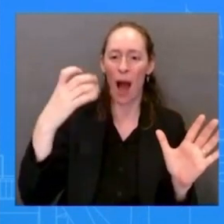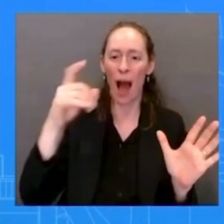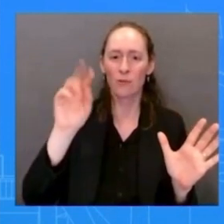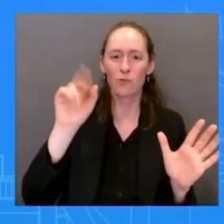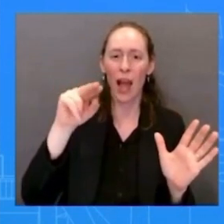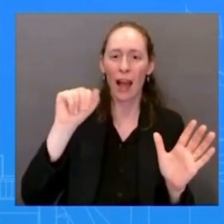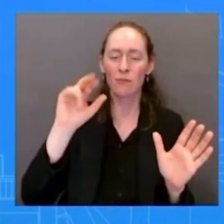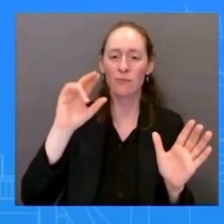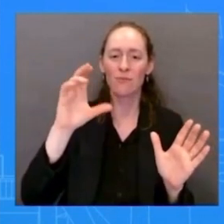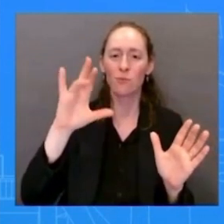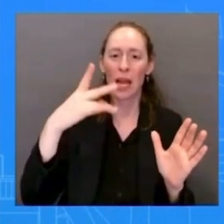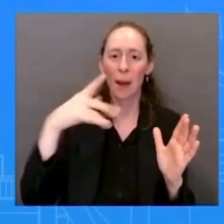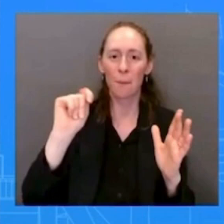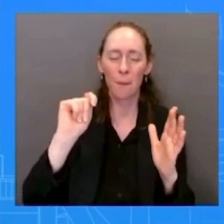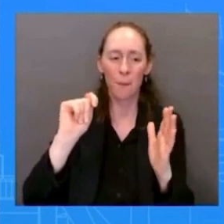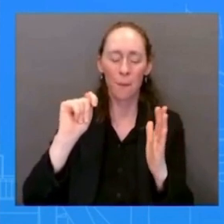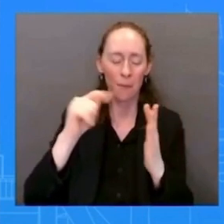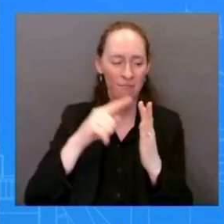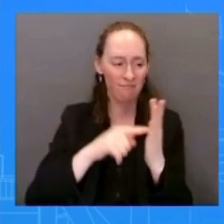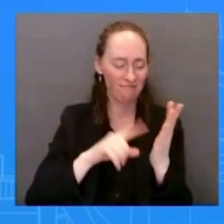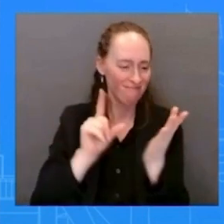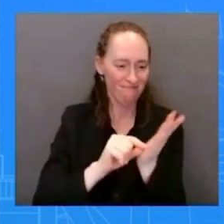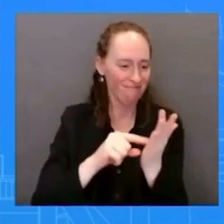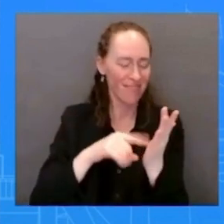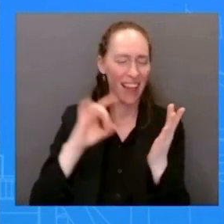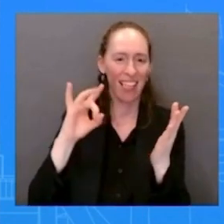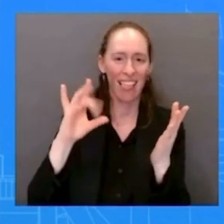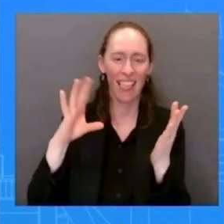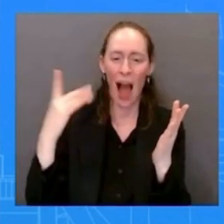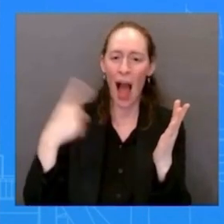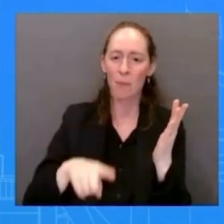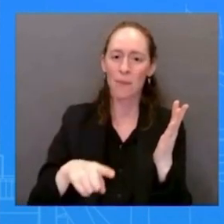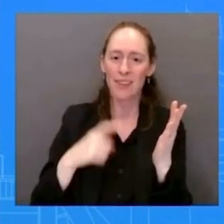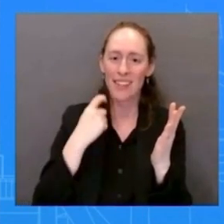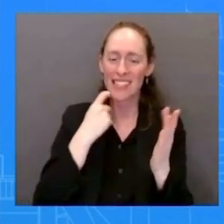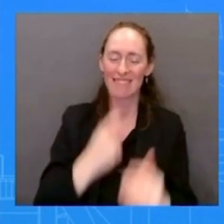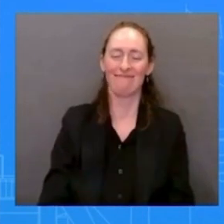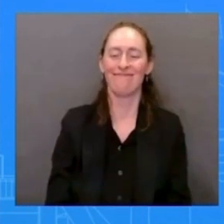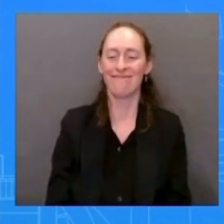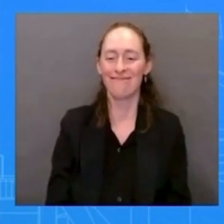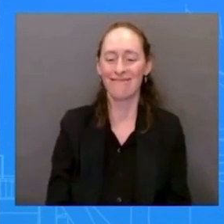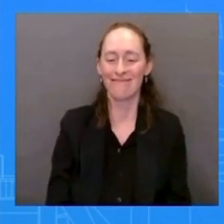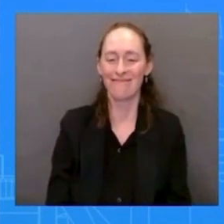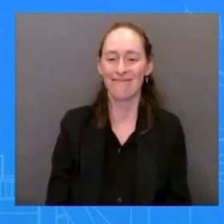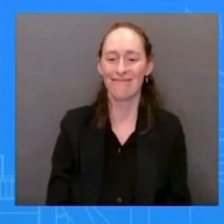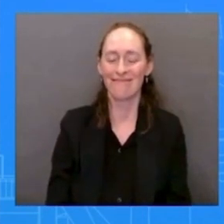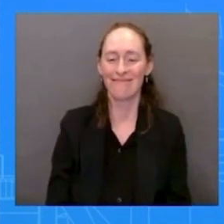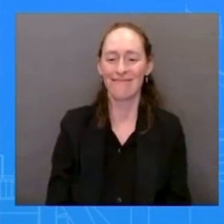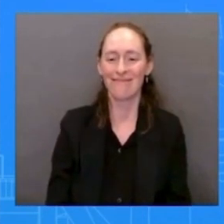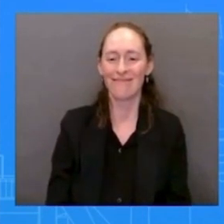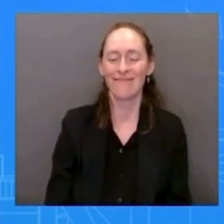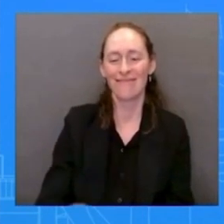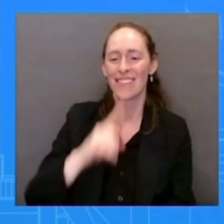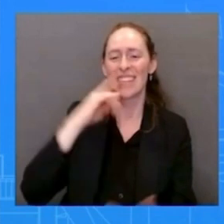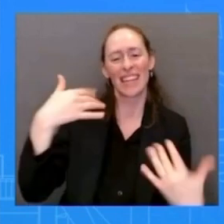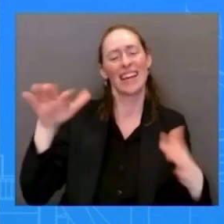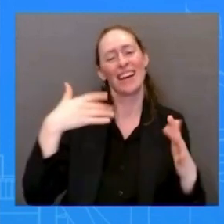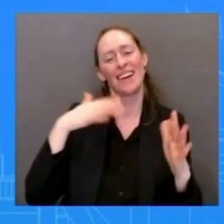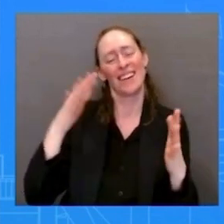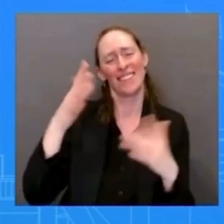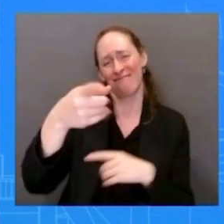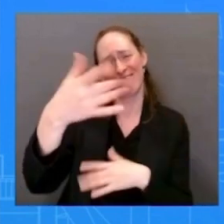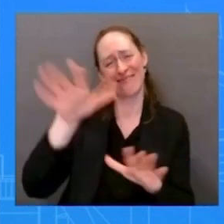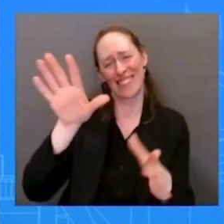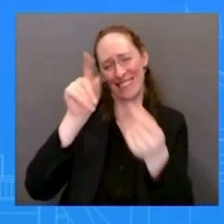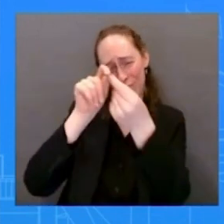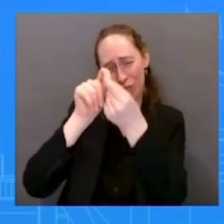This is simply a tribute to your own loquacity and thoroughness in briefing us. Loquacity is James Rosen for eloquence? Is that? I have